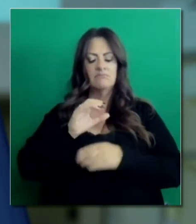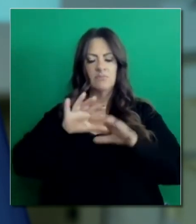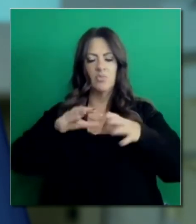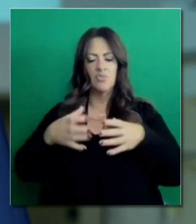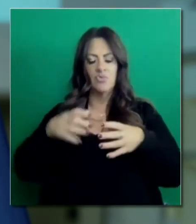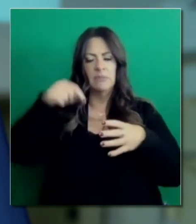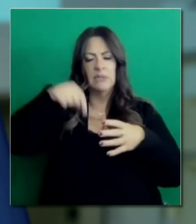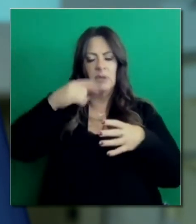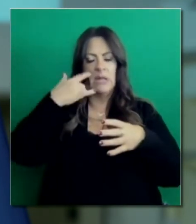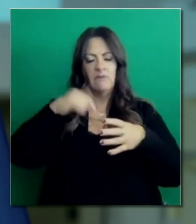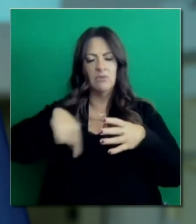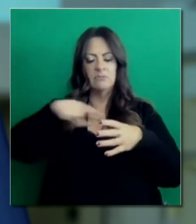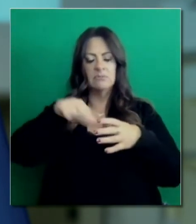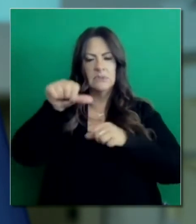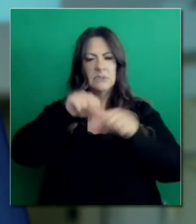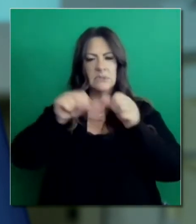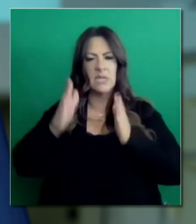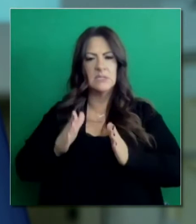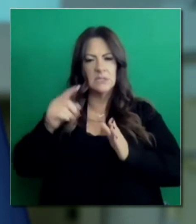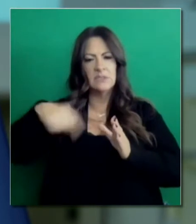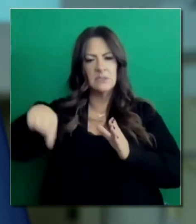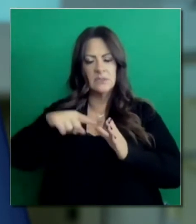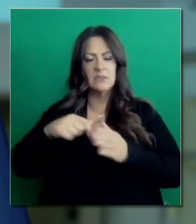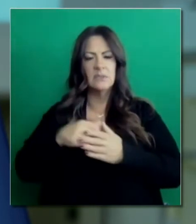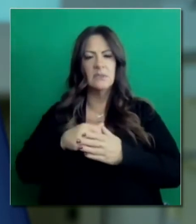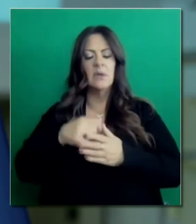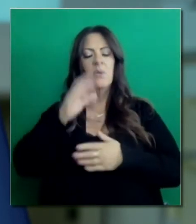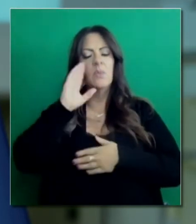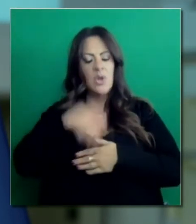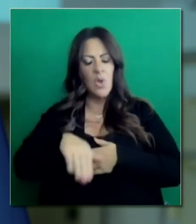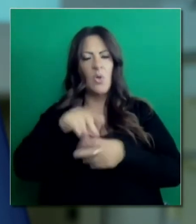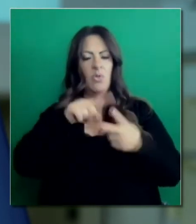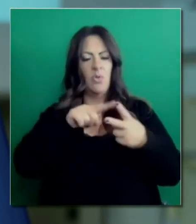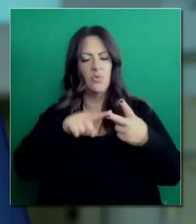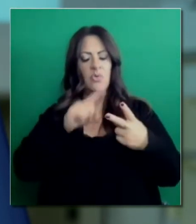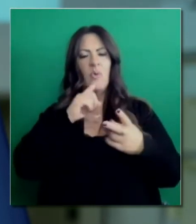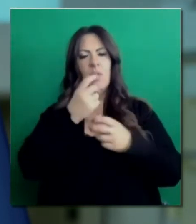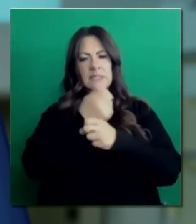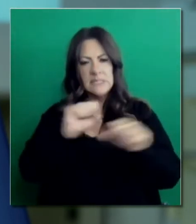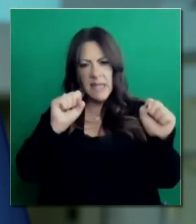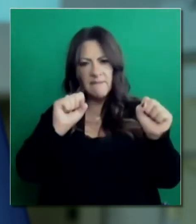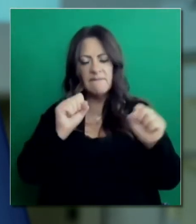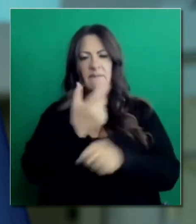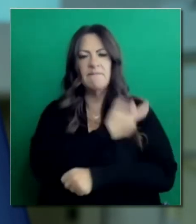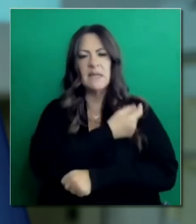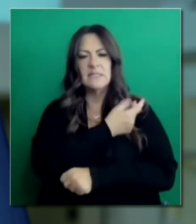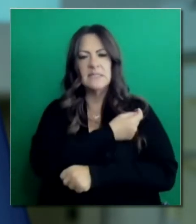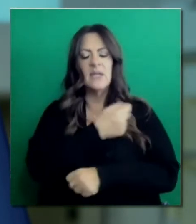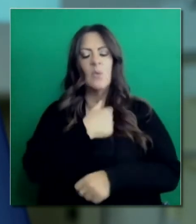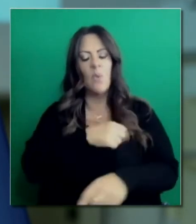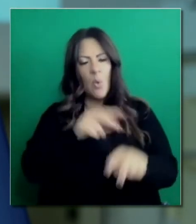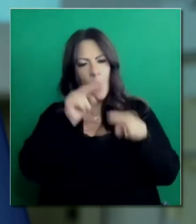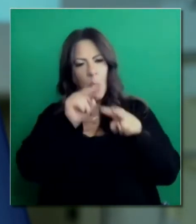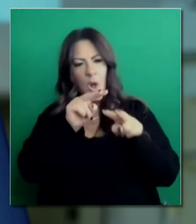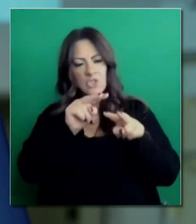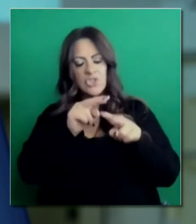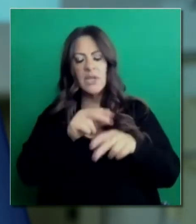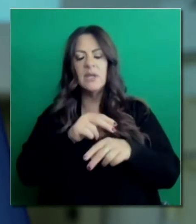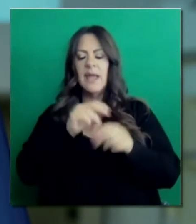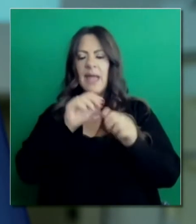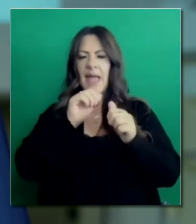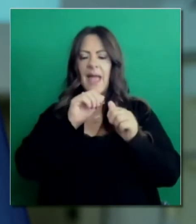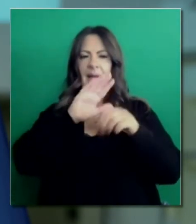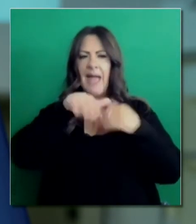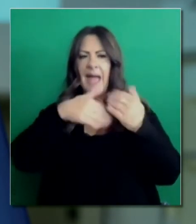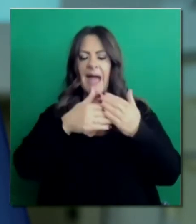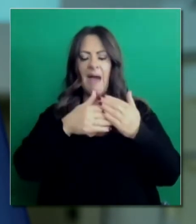again, these are safe vaccines, that we're watching them successfully administered across the state, across the